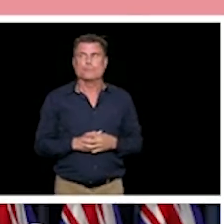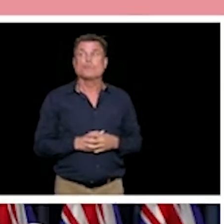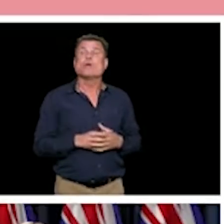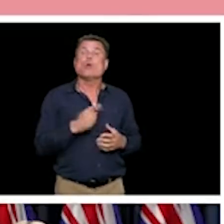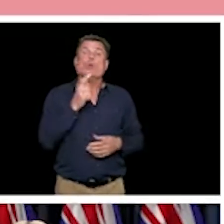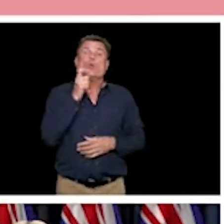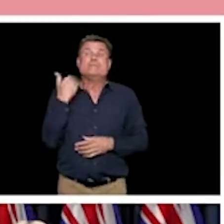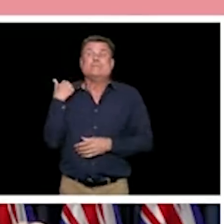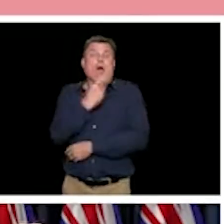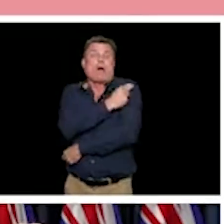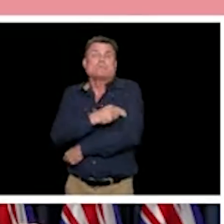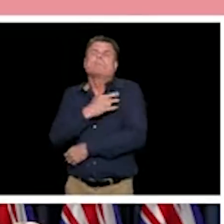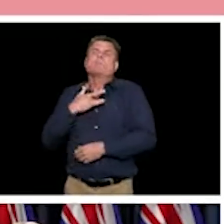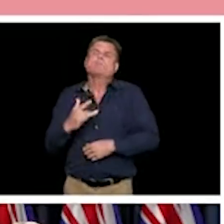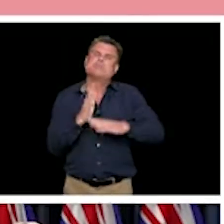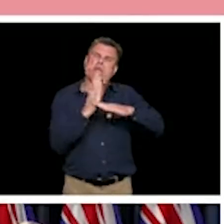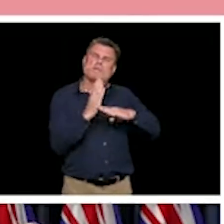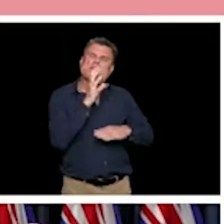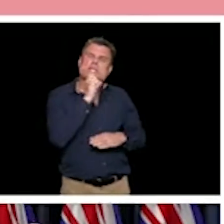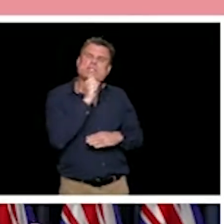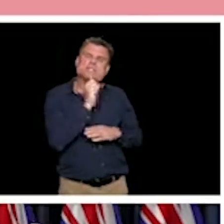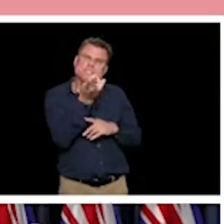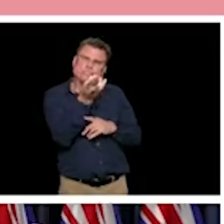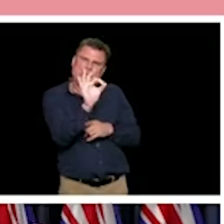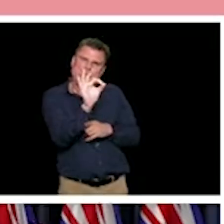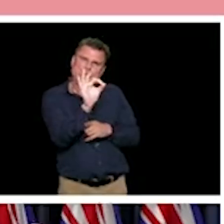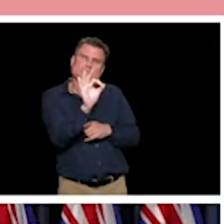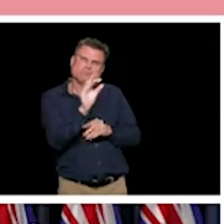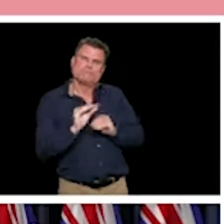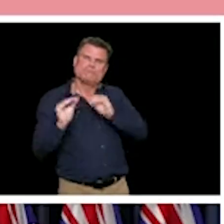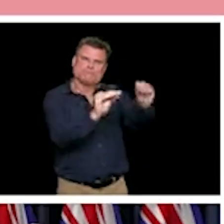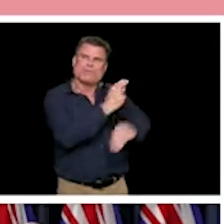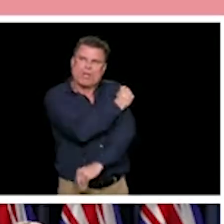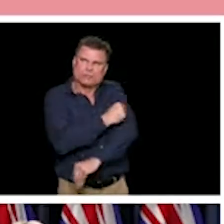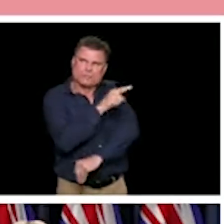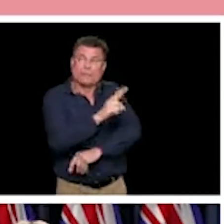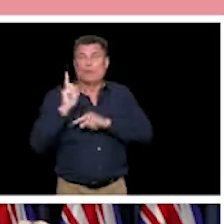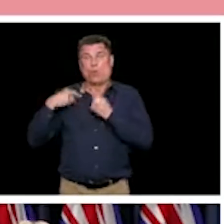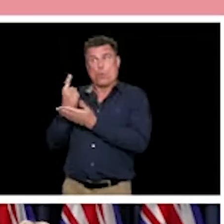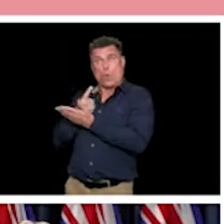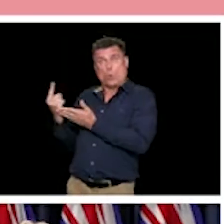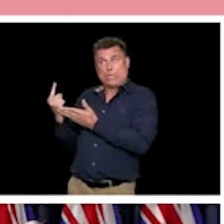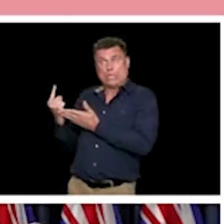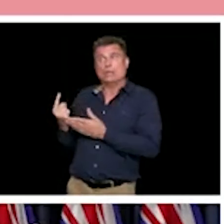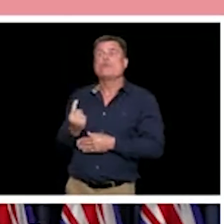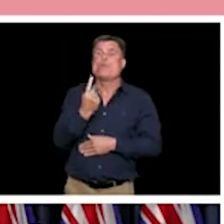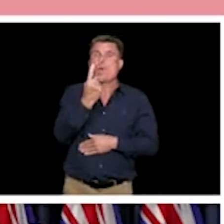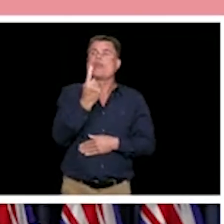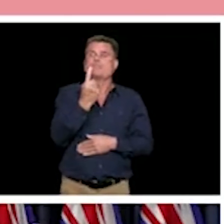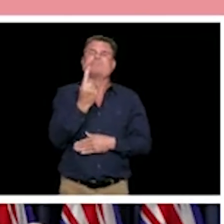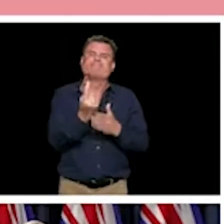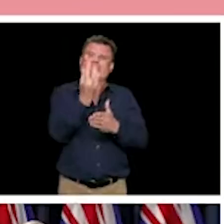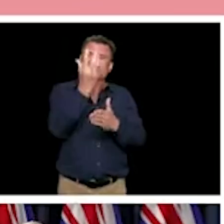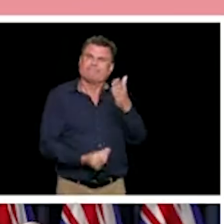60s. And we have had a single death in the month of August, and the median age, of course, for people who